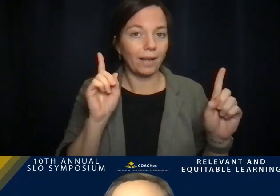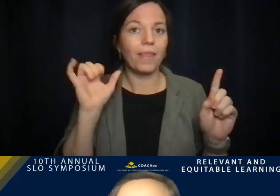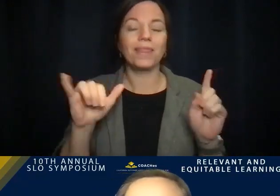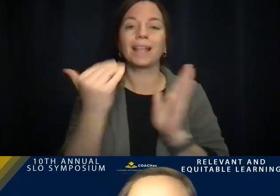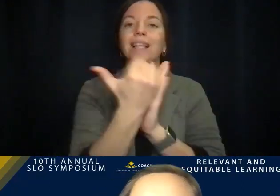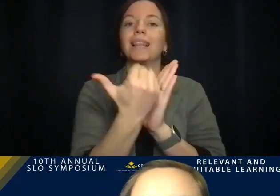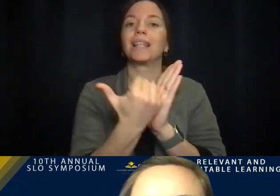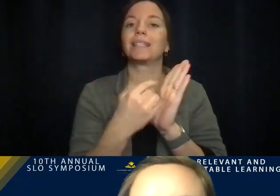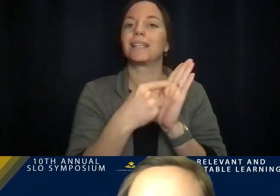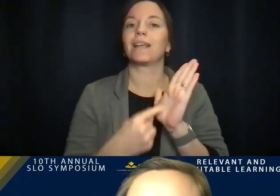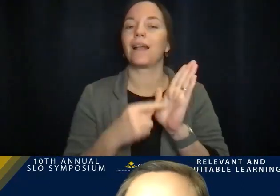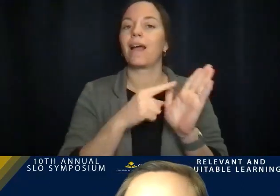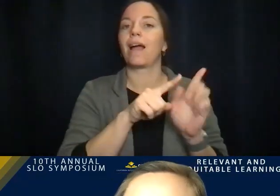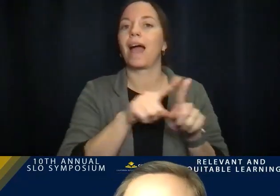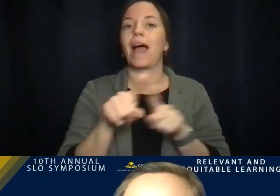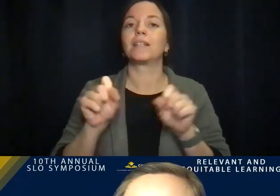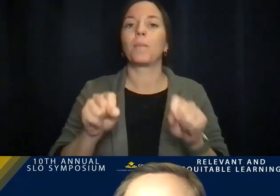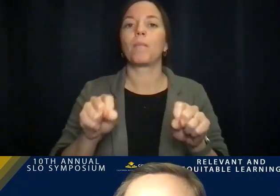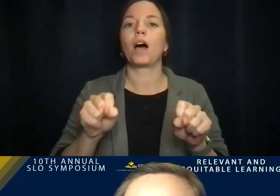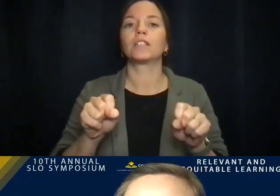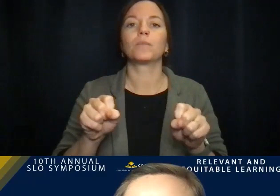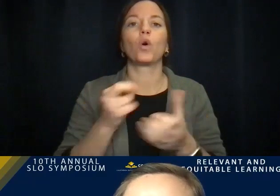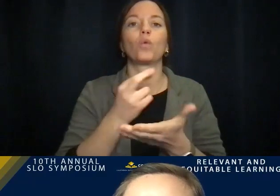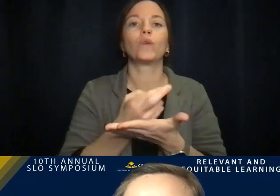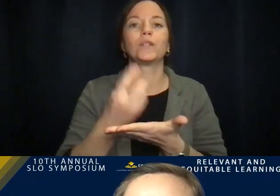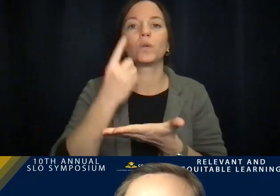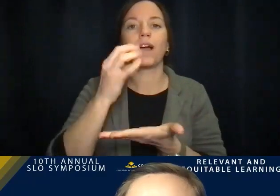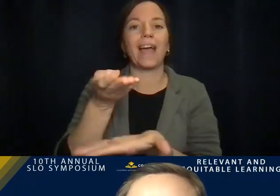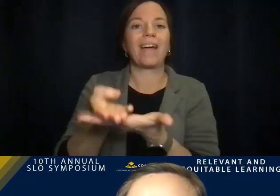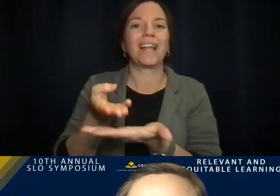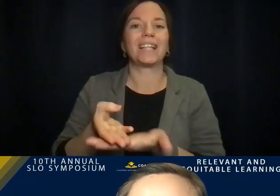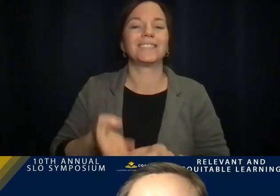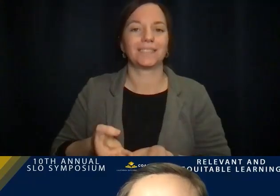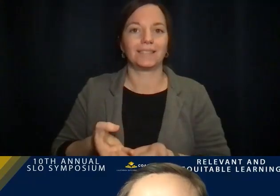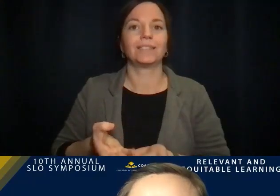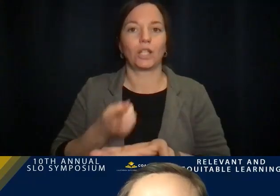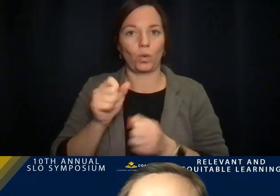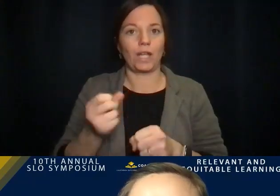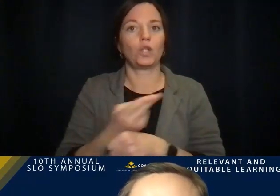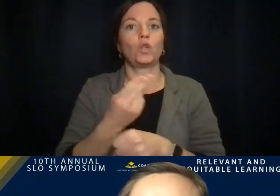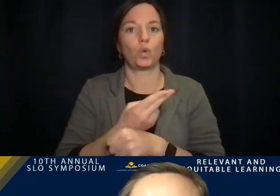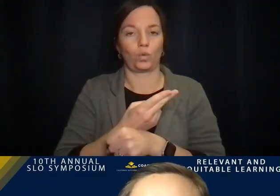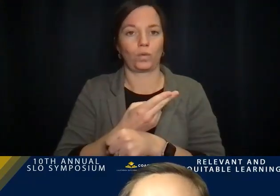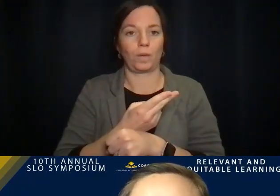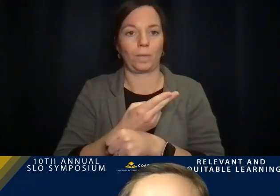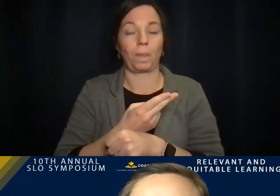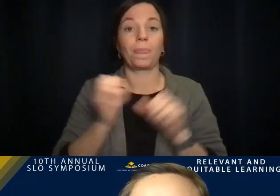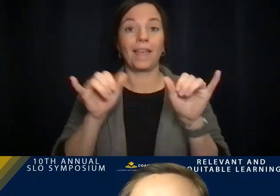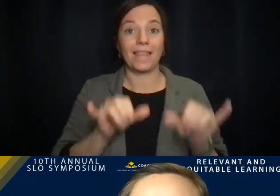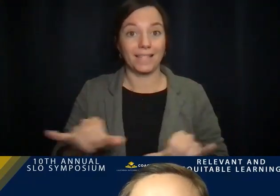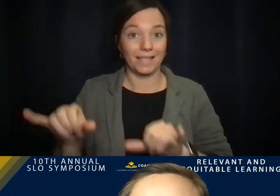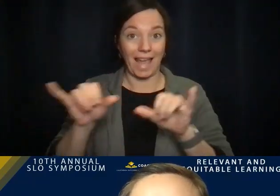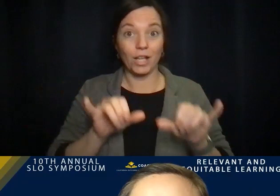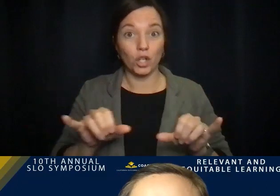as possible sources of evidence that you could use to show those standards. So the standards are